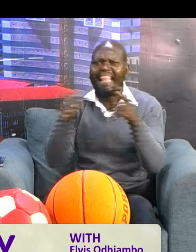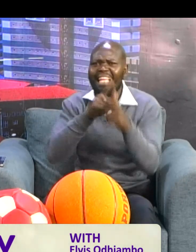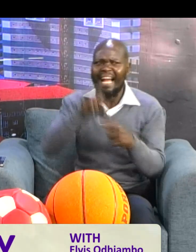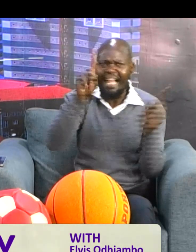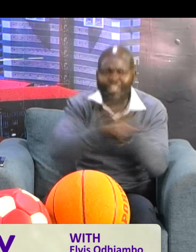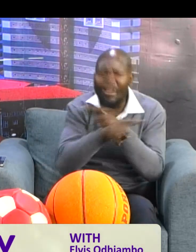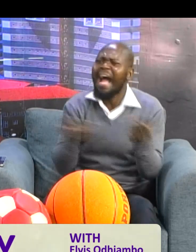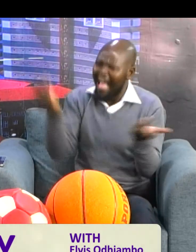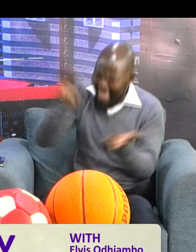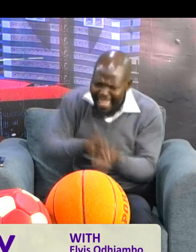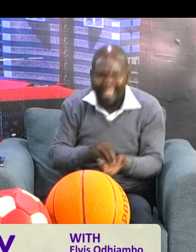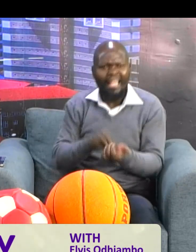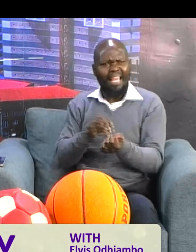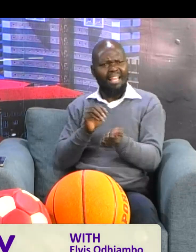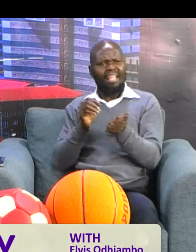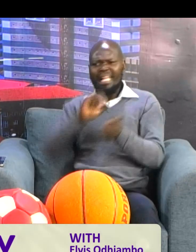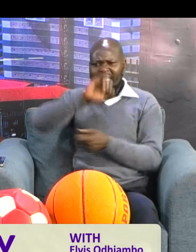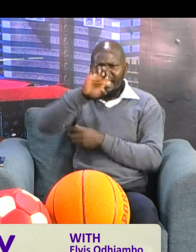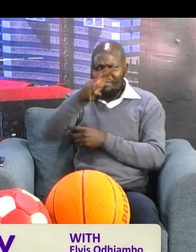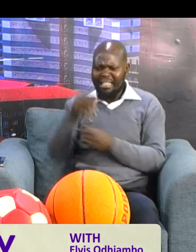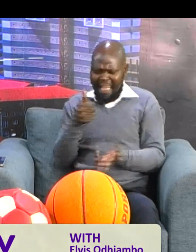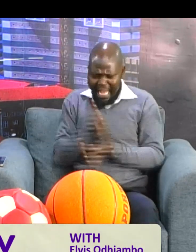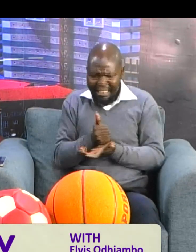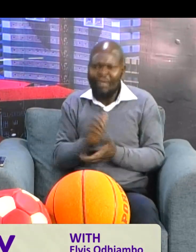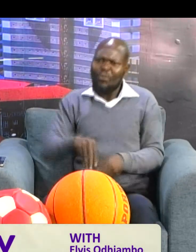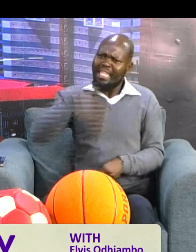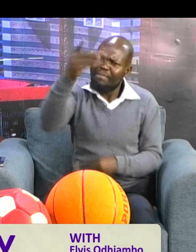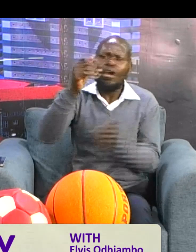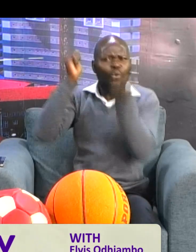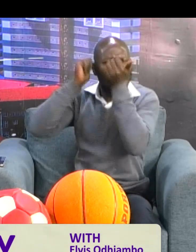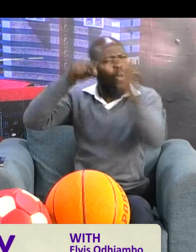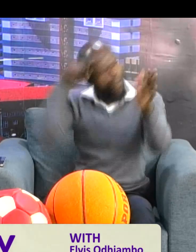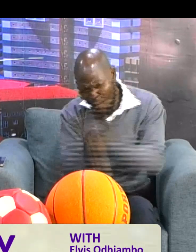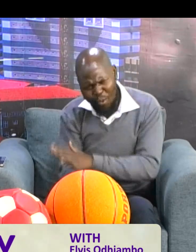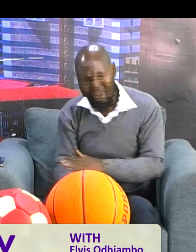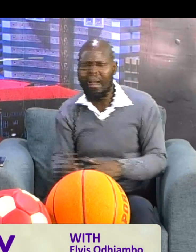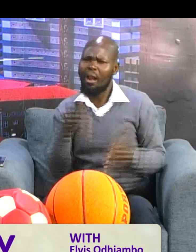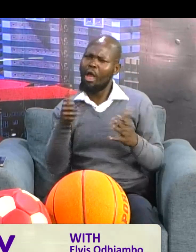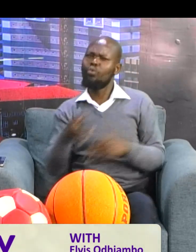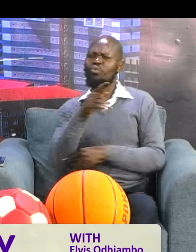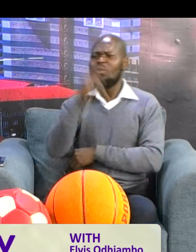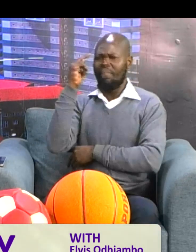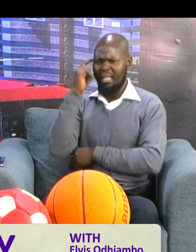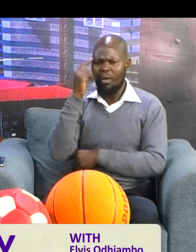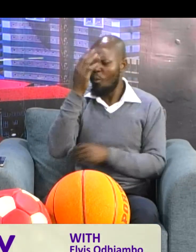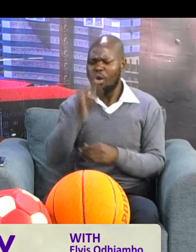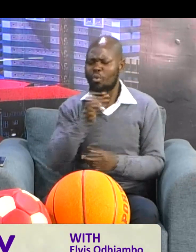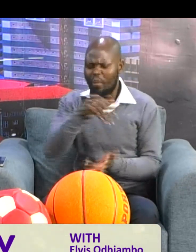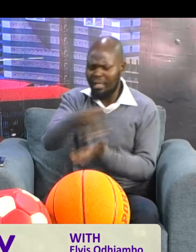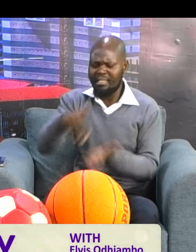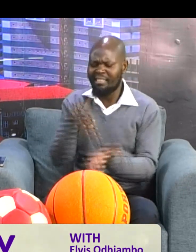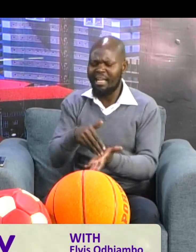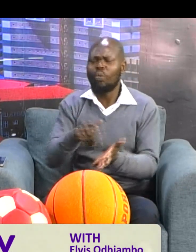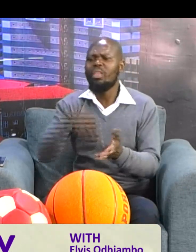assist Fernandes. We saw him score a goal and which was cancelled, and then later on to give Bruno